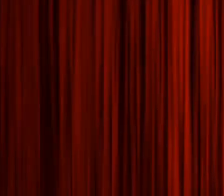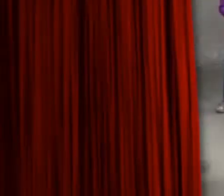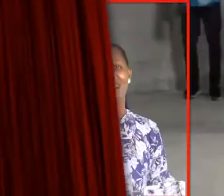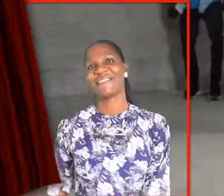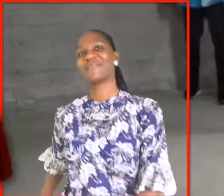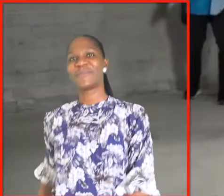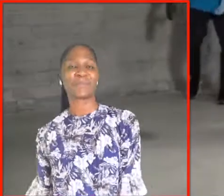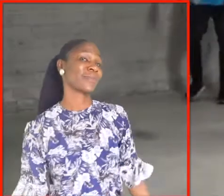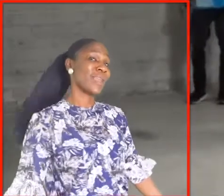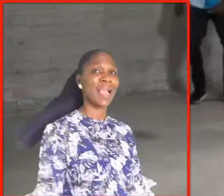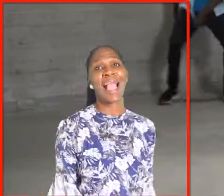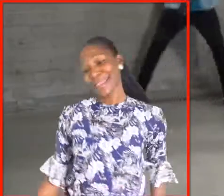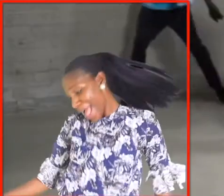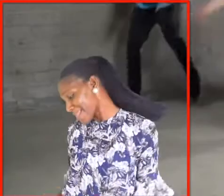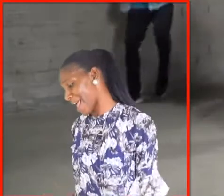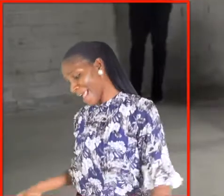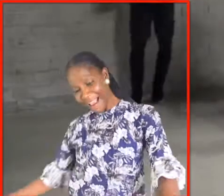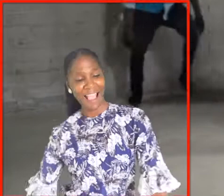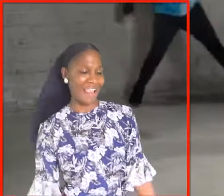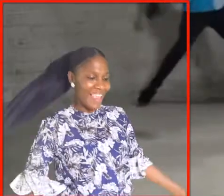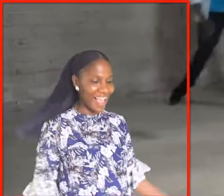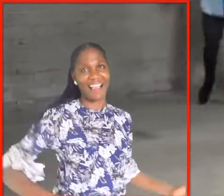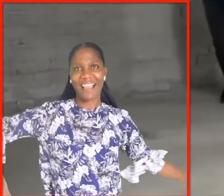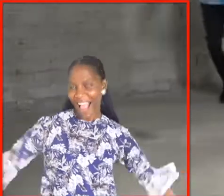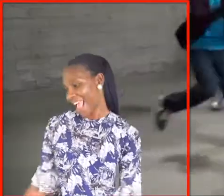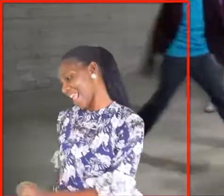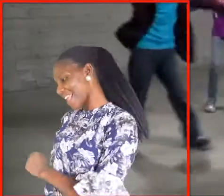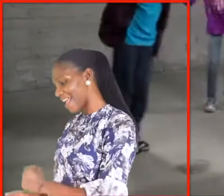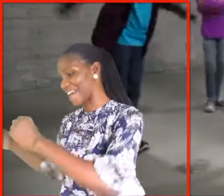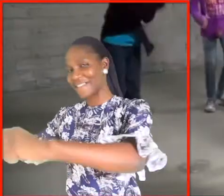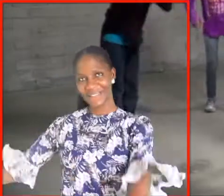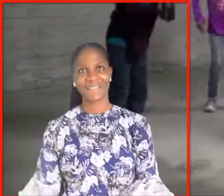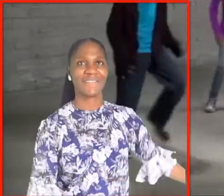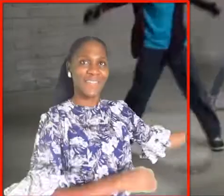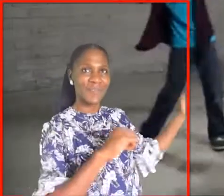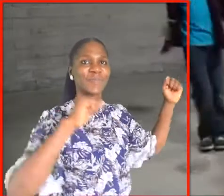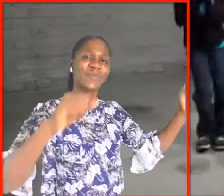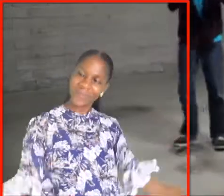Yeah.